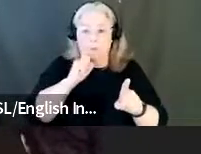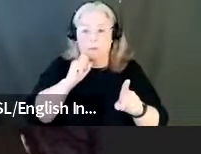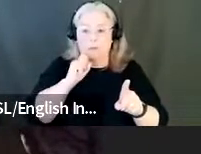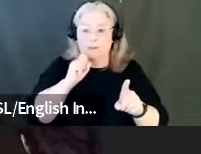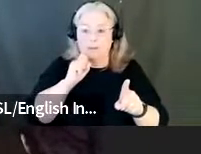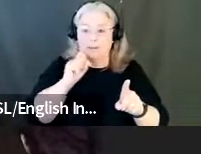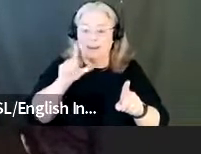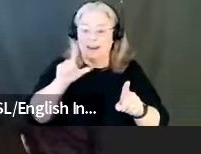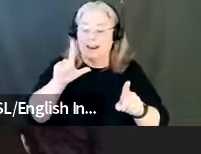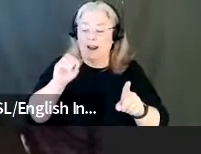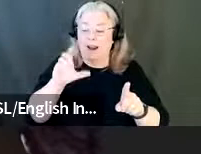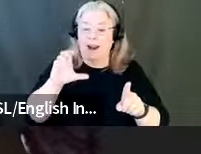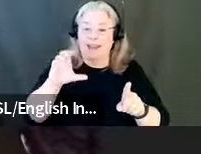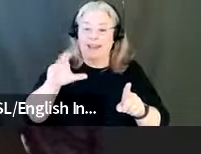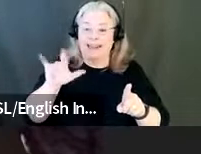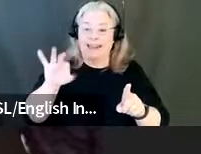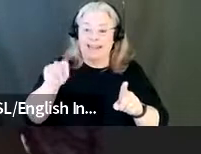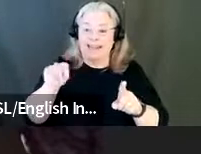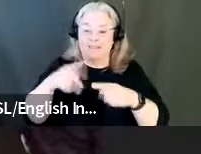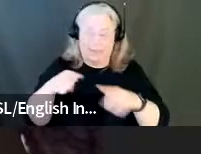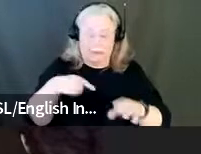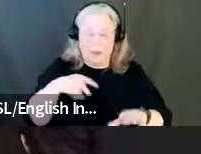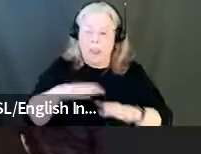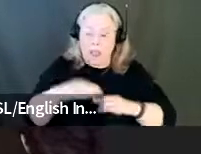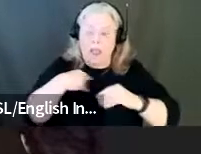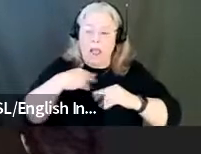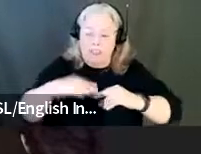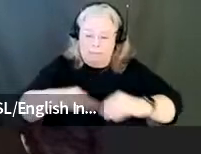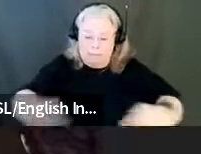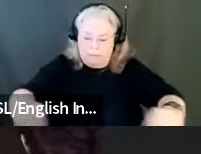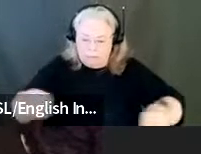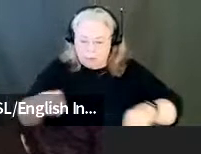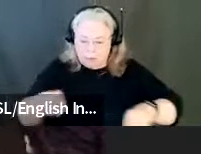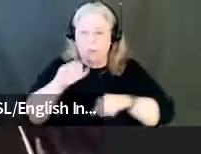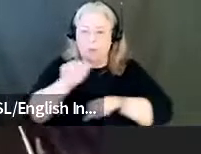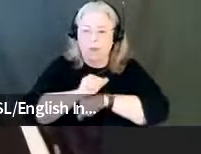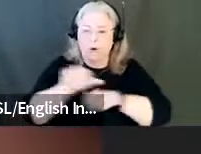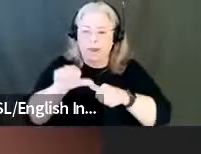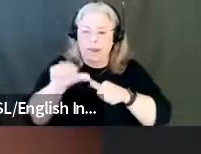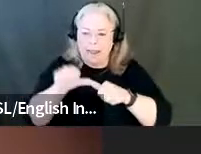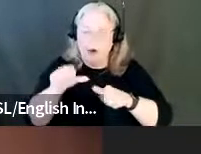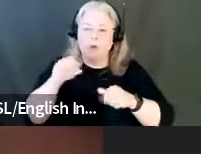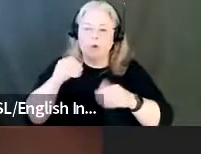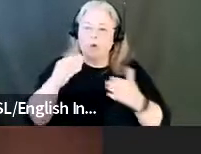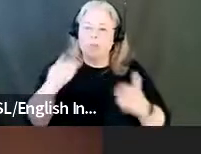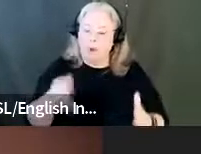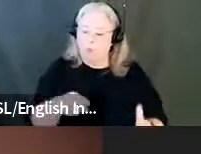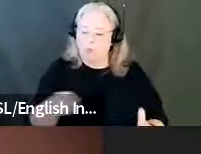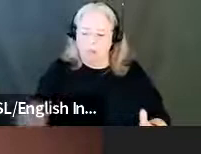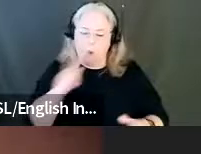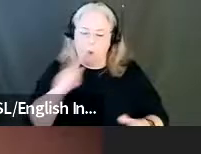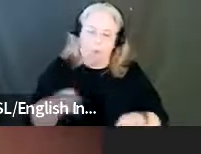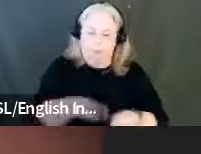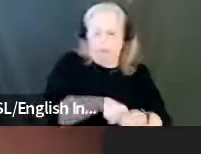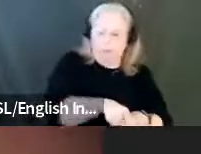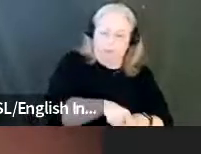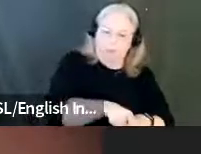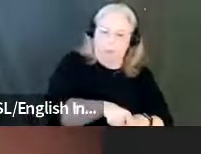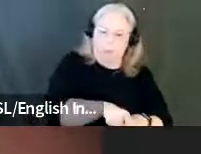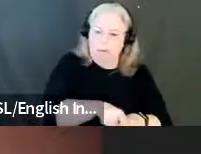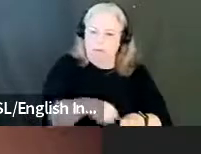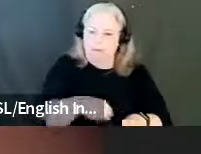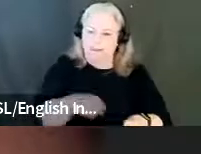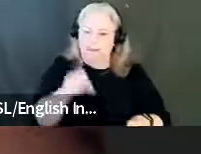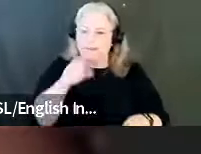stops it, it keeps it. So I kind of outline our work area with Locklip rug gripper tape. So that you define the work surfaces inside